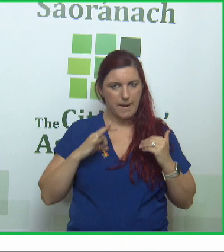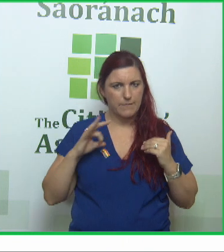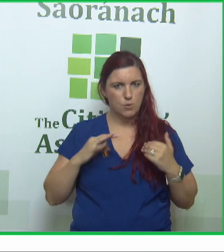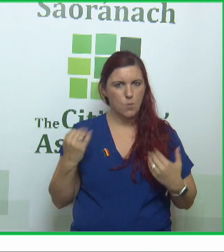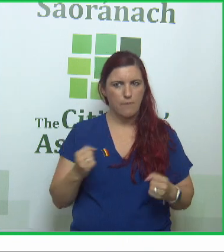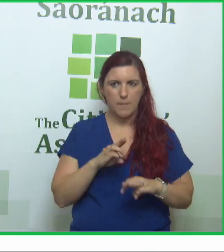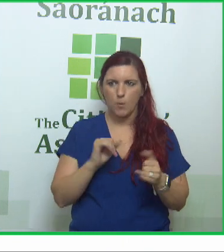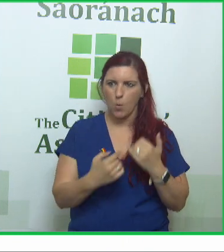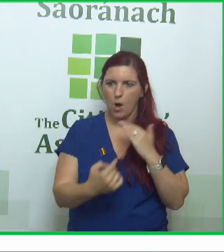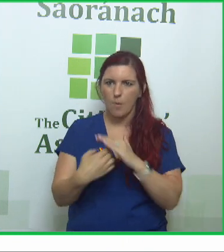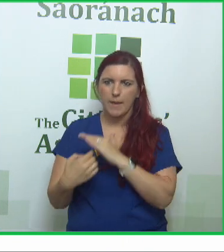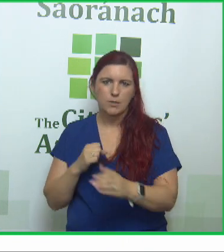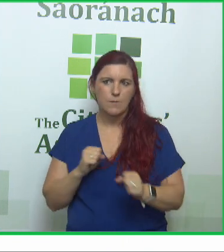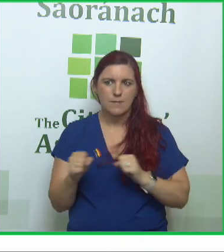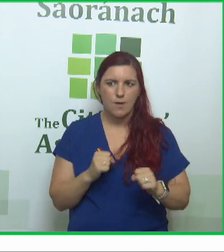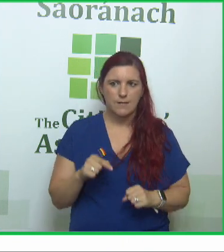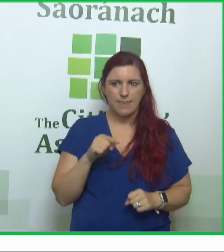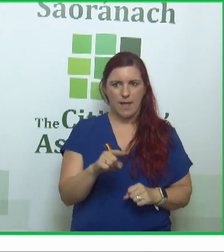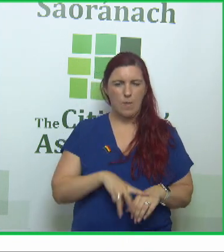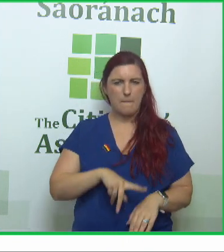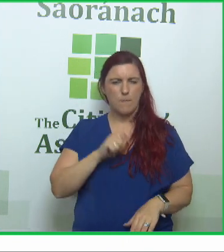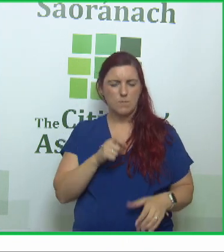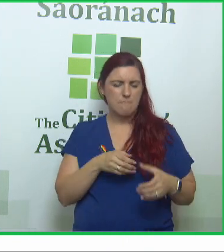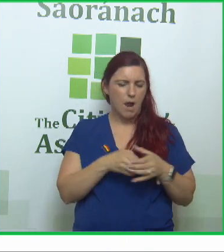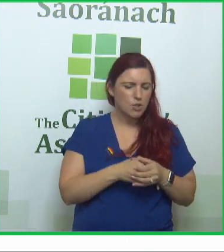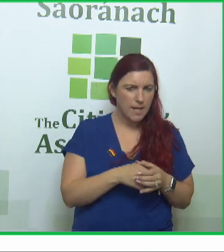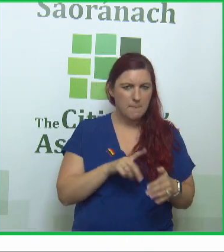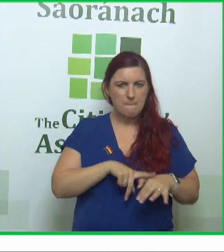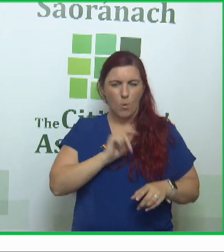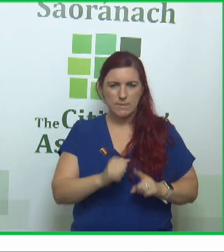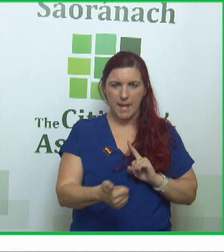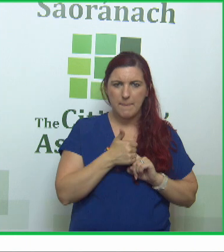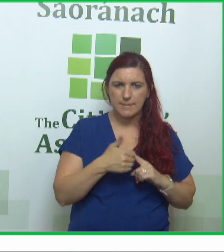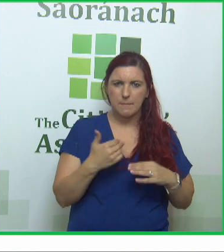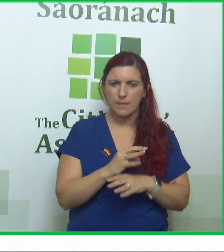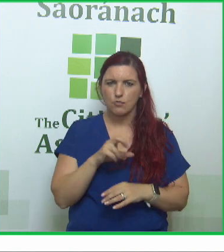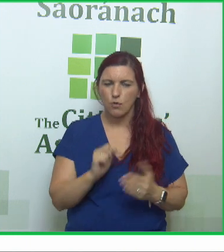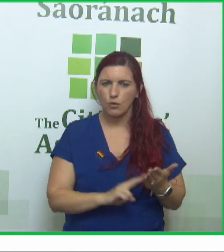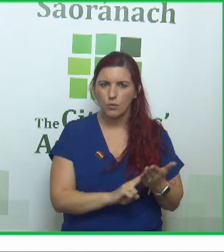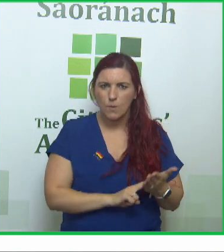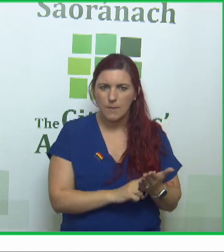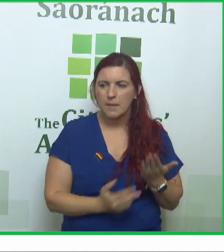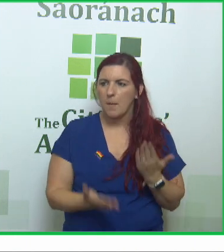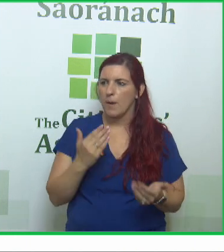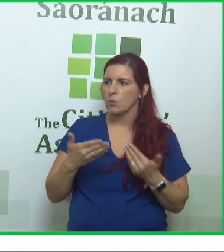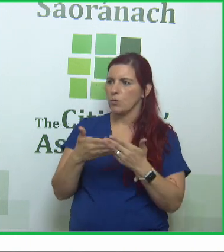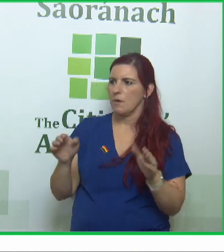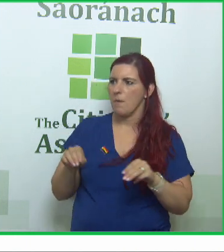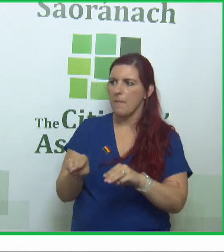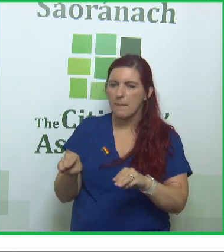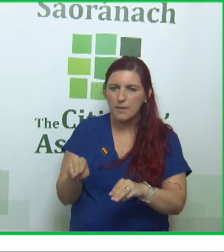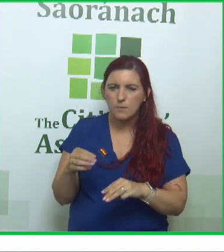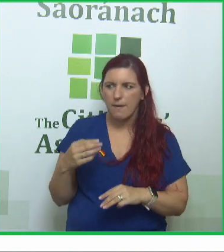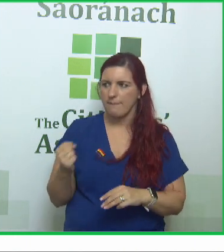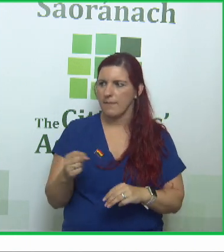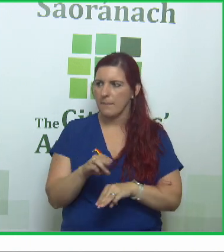into our services are the most marginalised and most impacted by drug harms. And of course the general population will help us see the health of